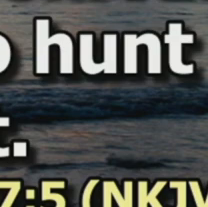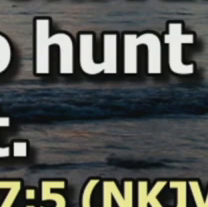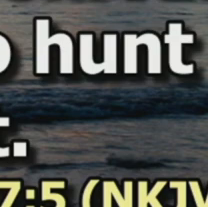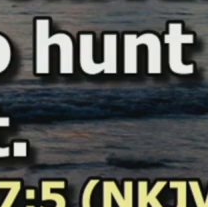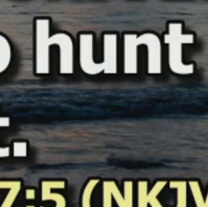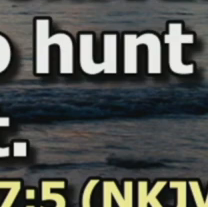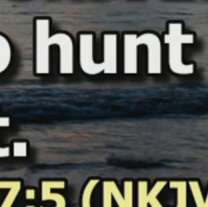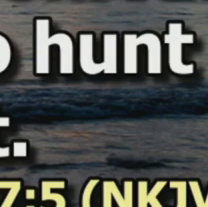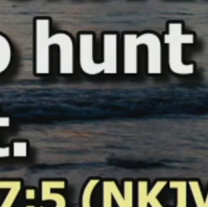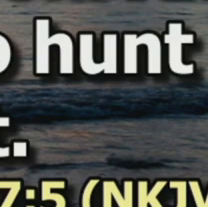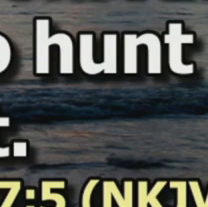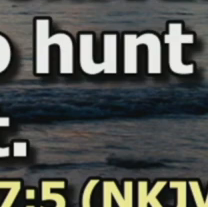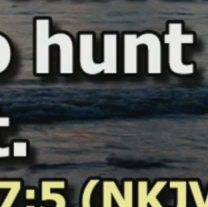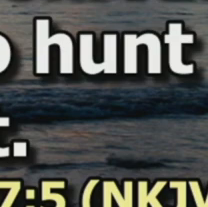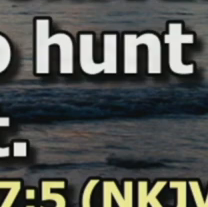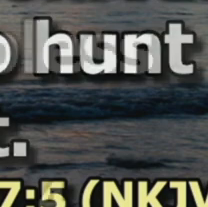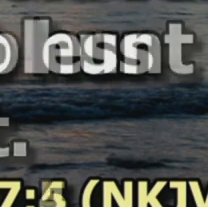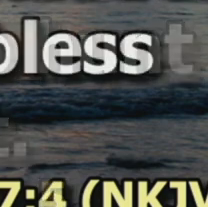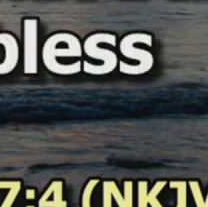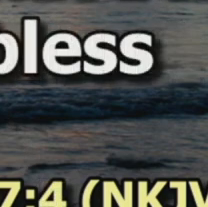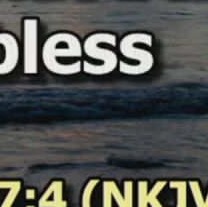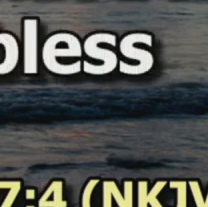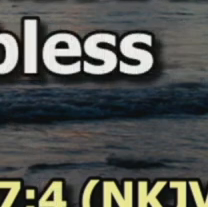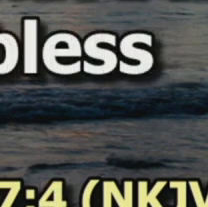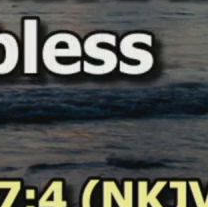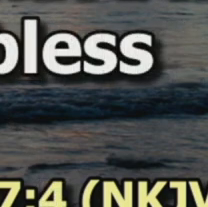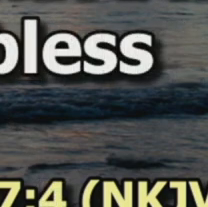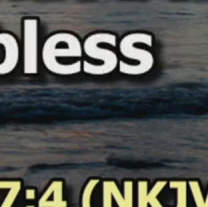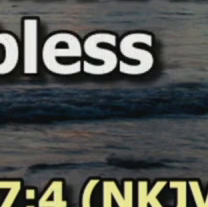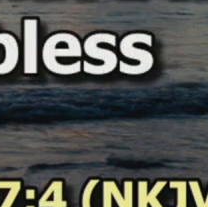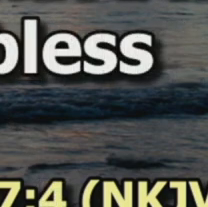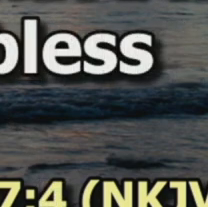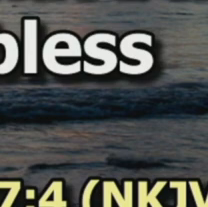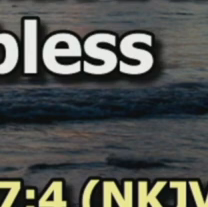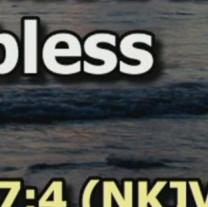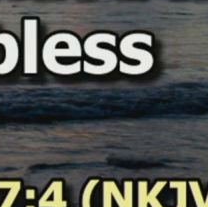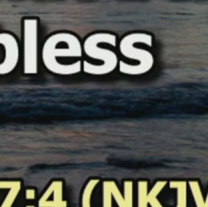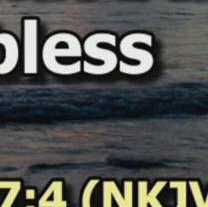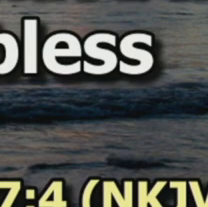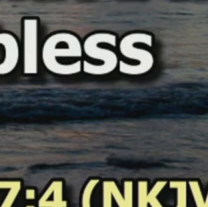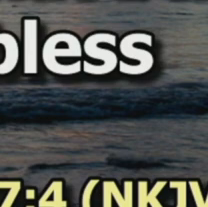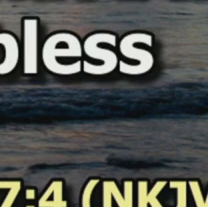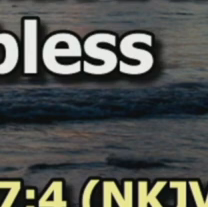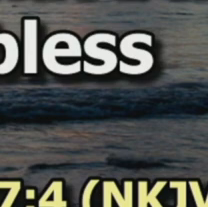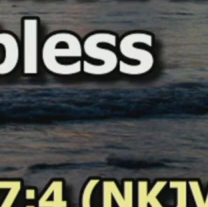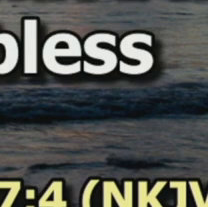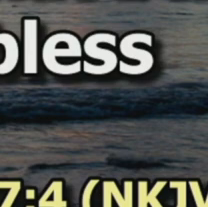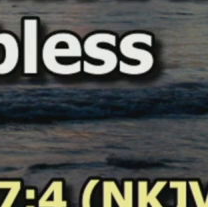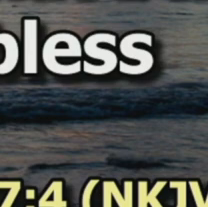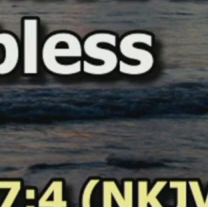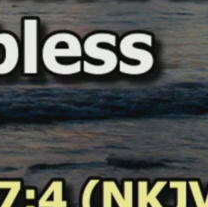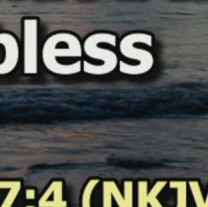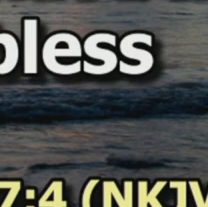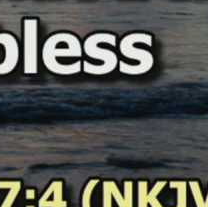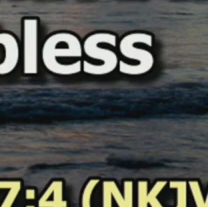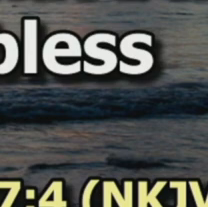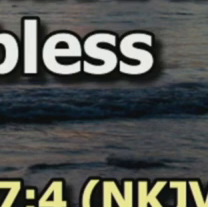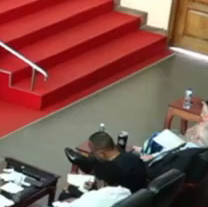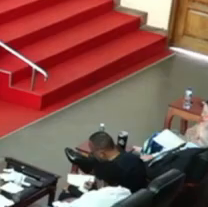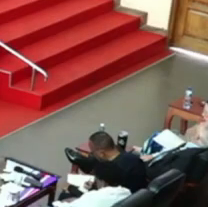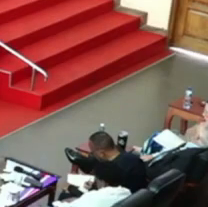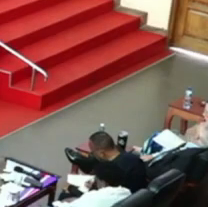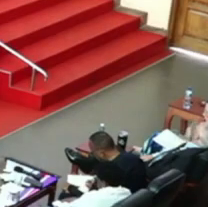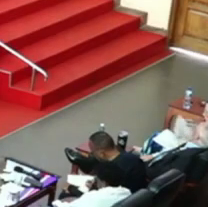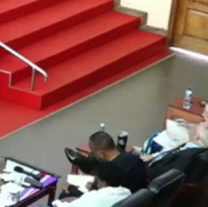I'd call a prophet's offering. Iyo ni matoleo ya nabi. For this case, Isaac was